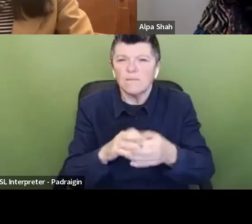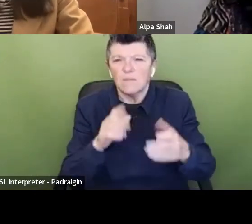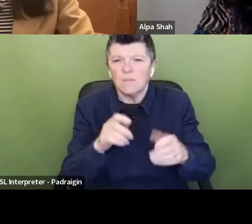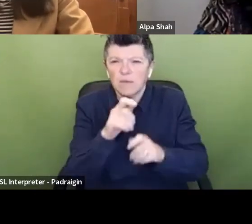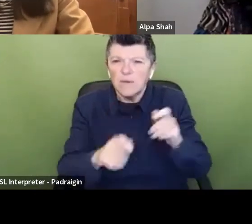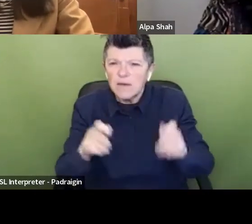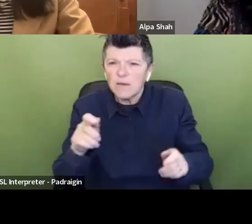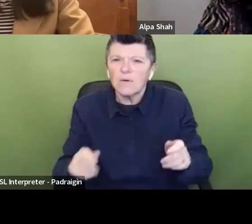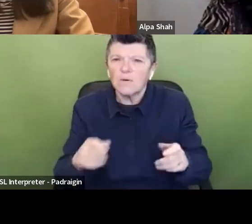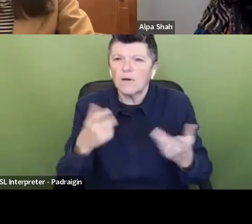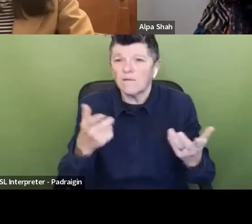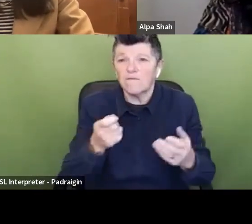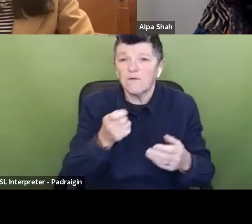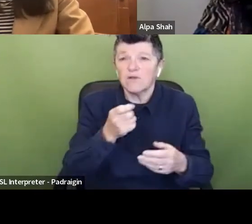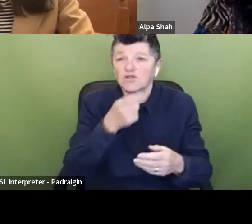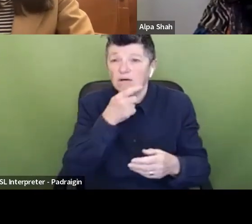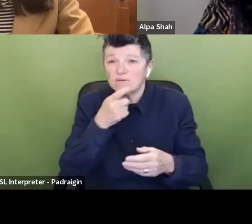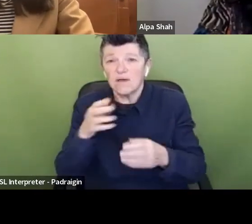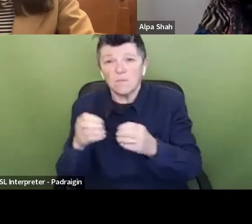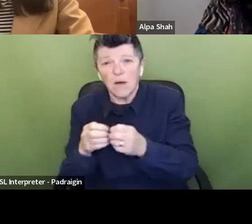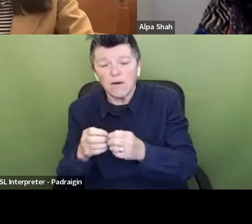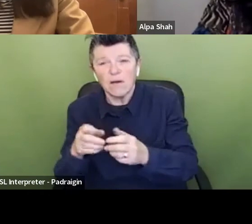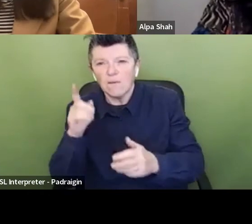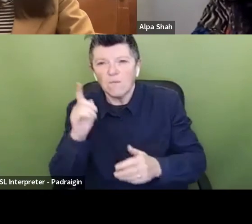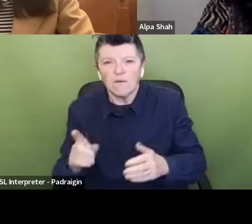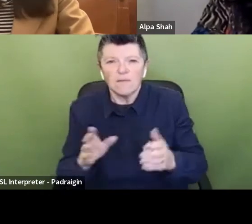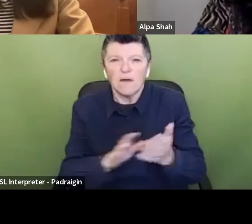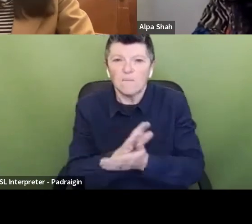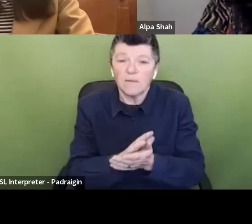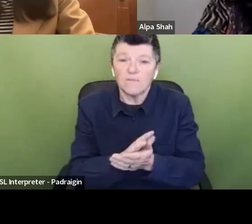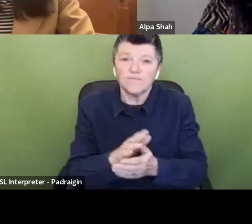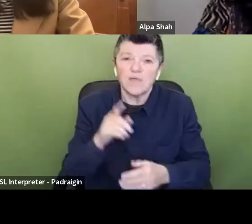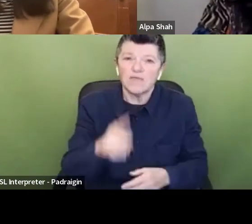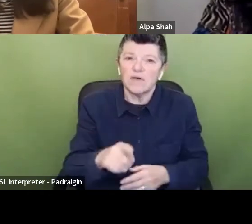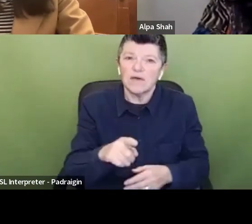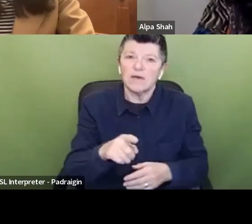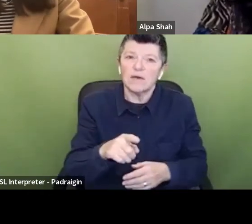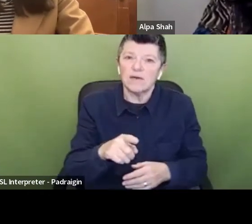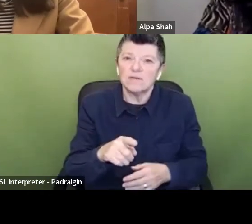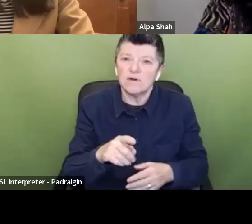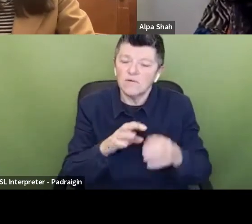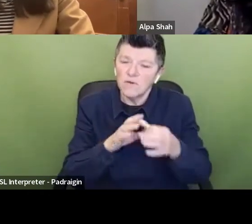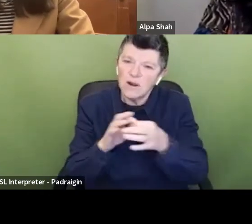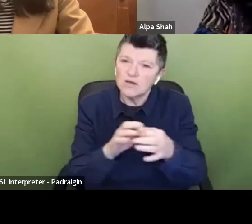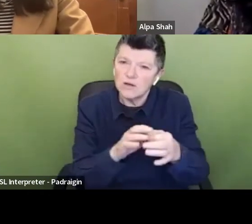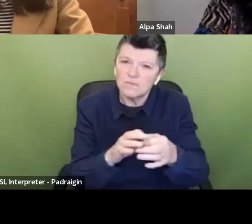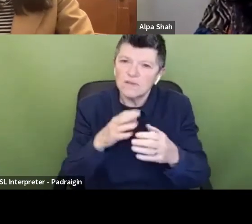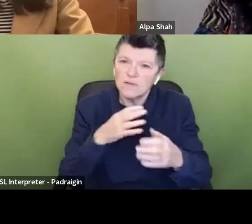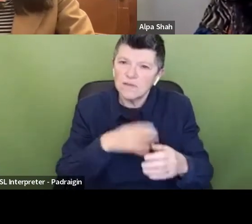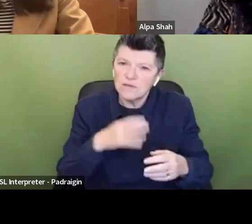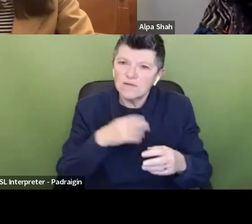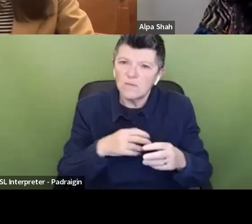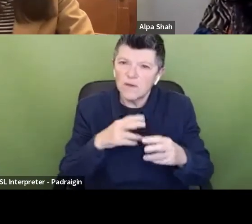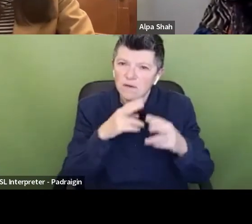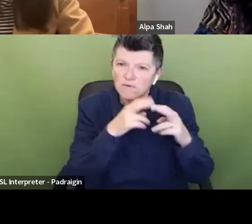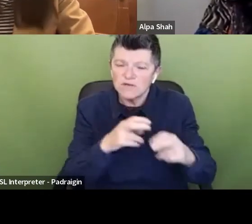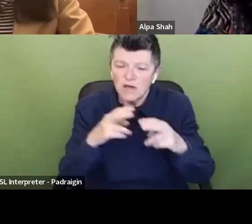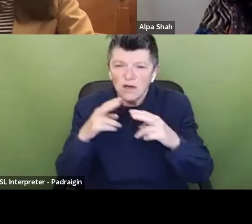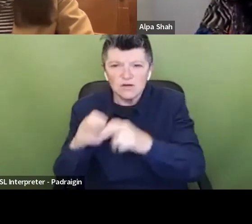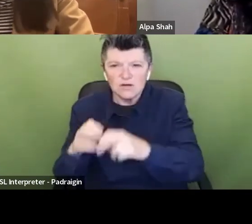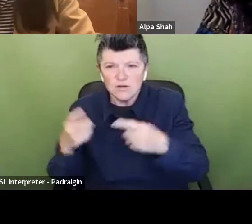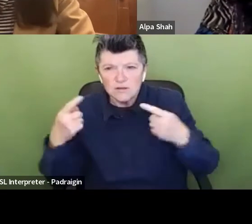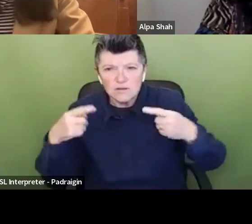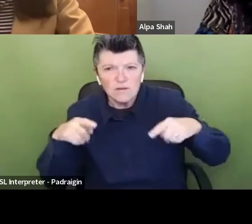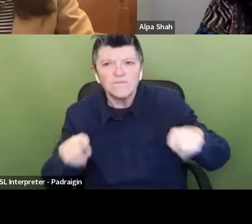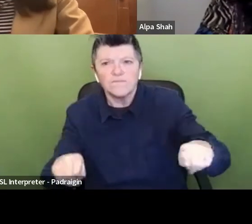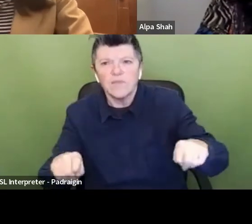meant. These land-based relationships, I say, need to be studied side by side alongside studying kind of financialization